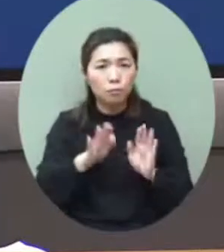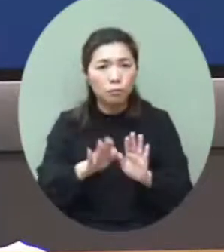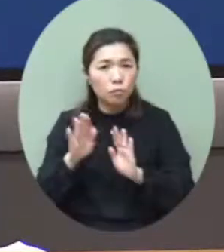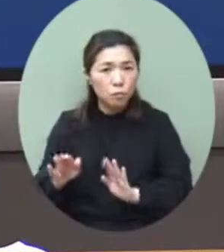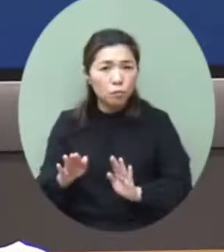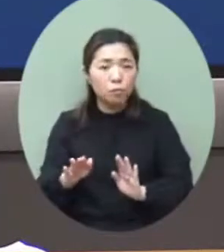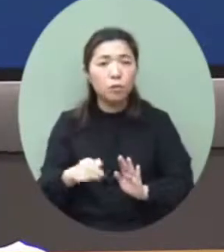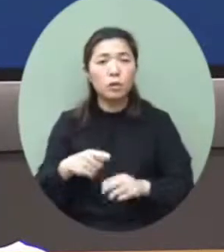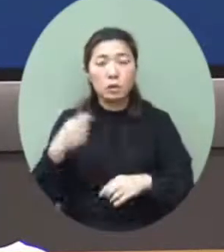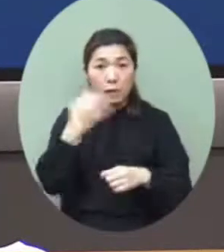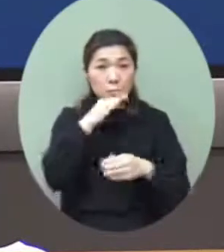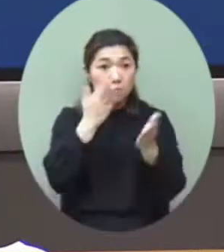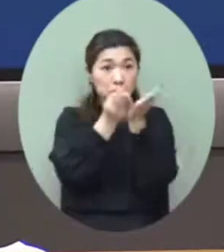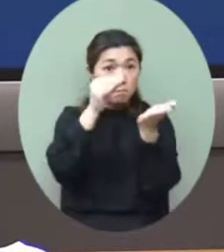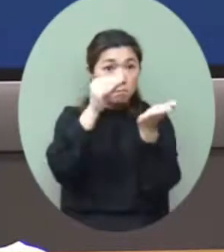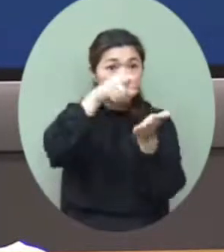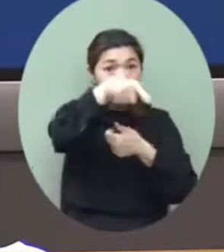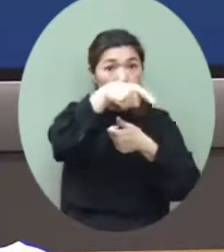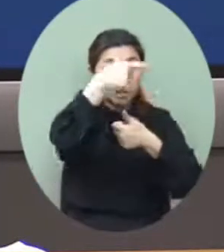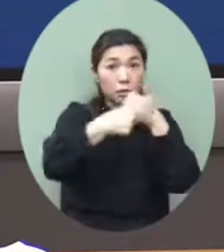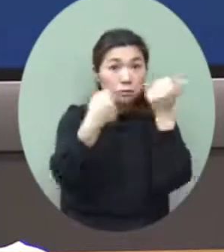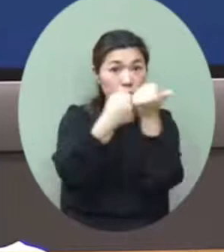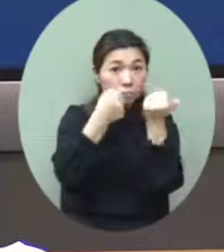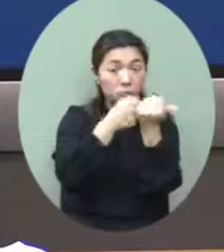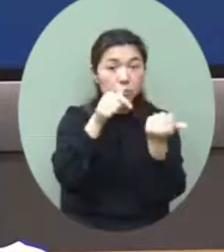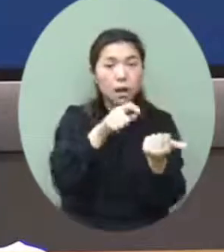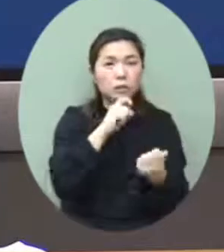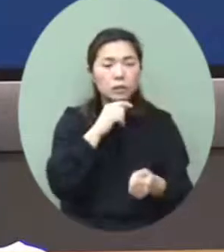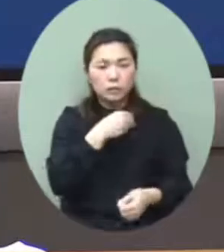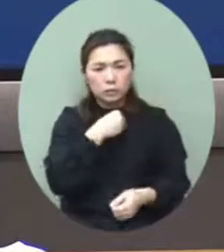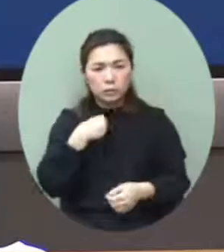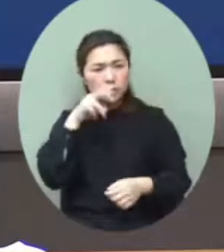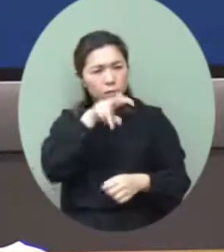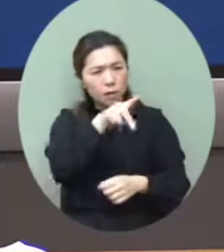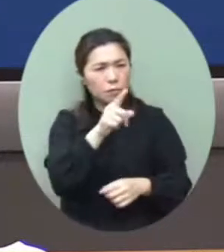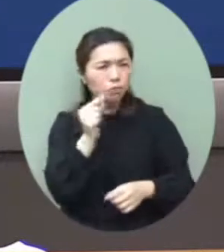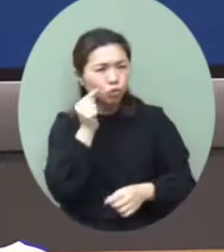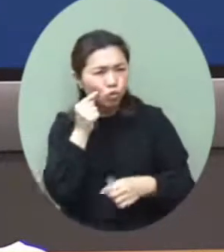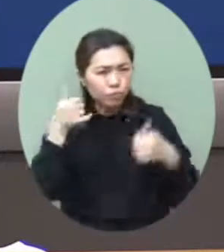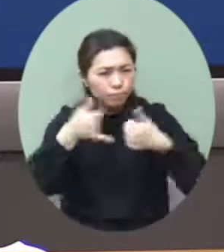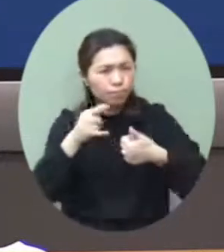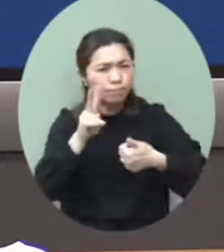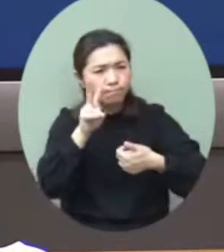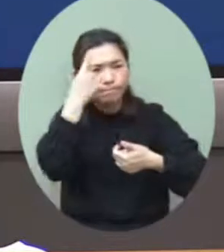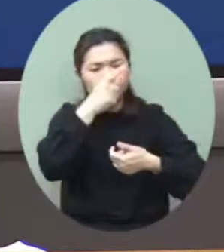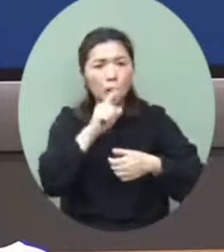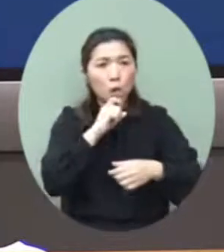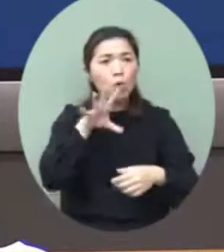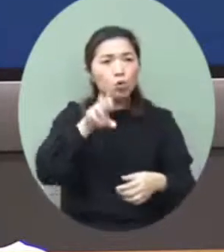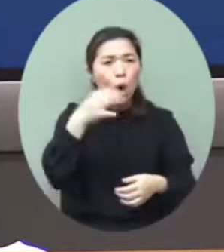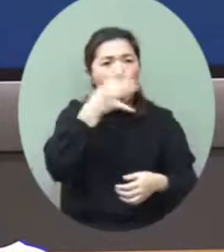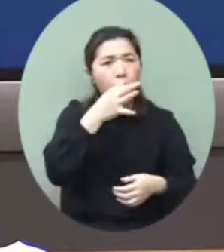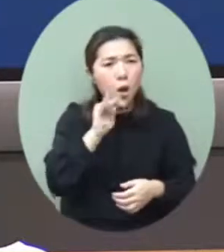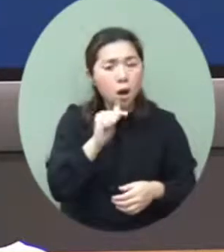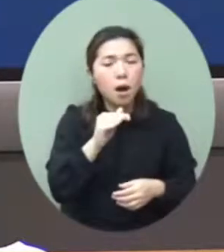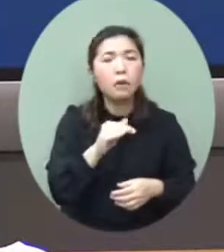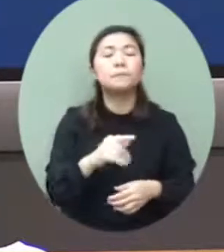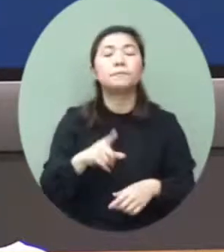will support confirmed cases in elderly care homes. Based on clinical